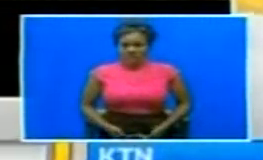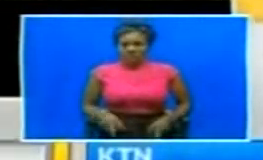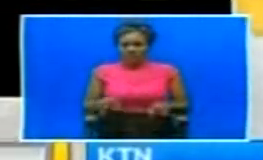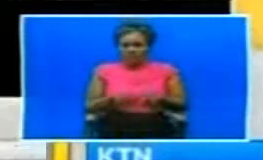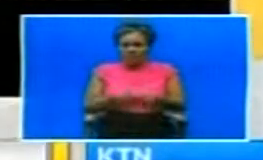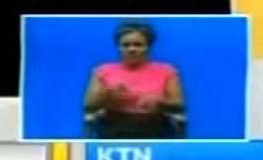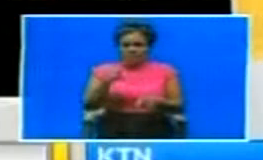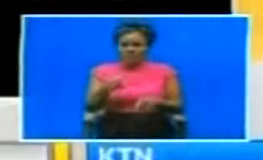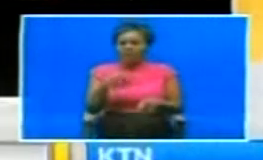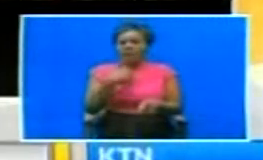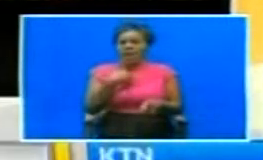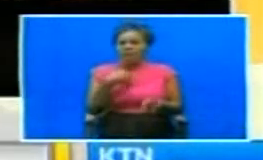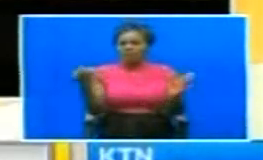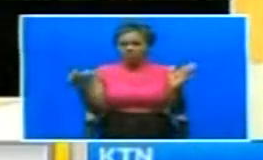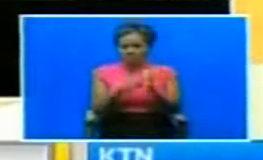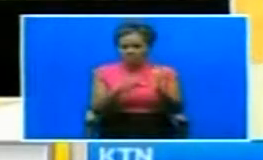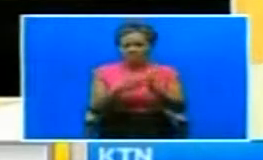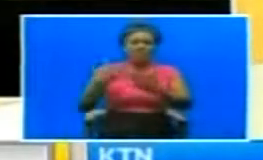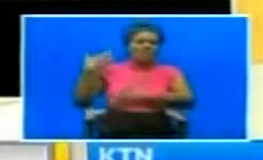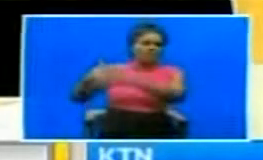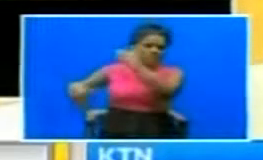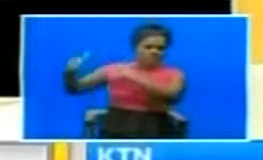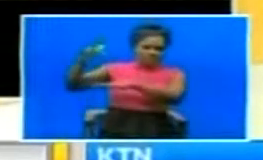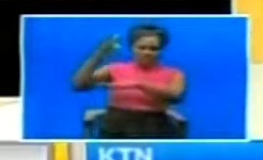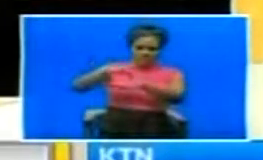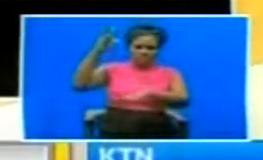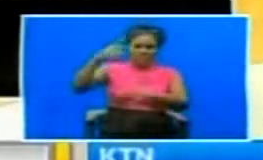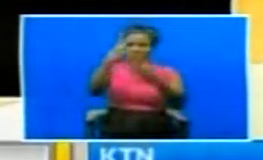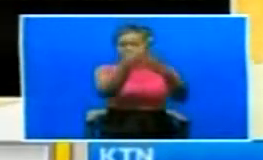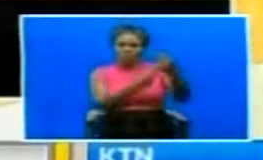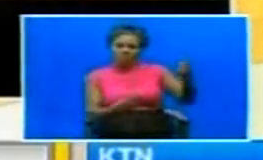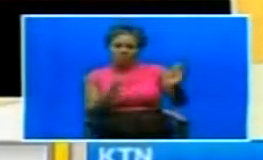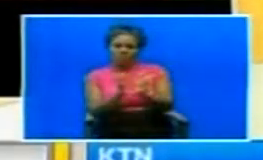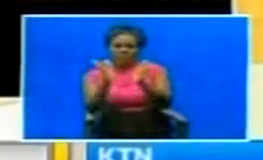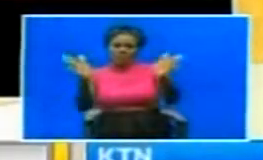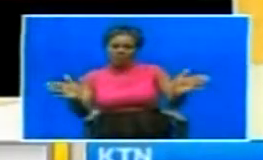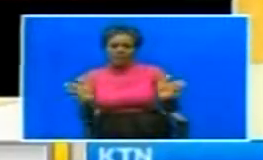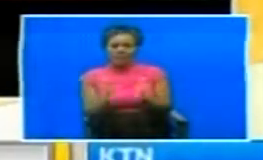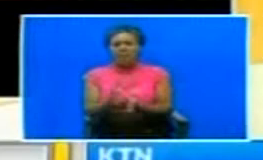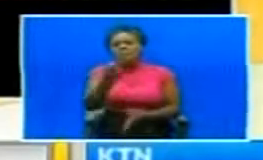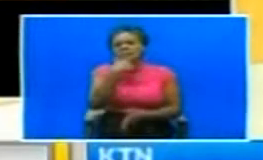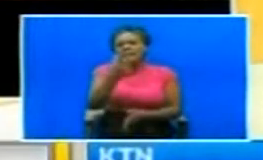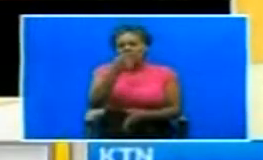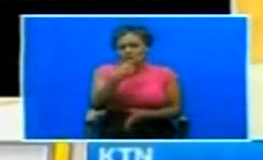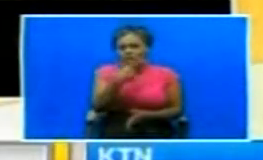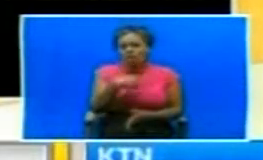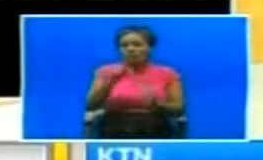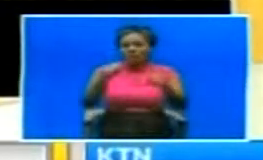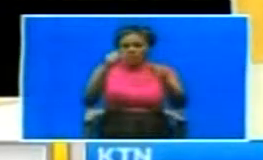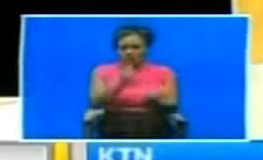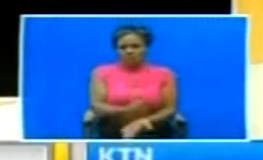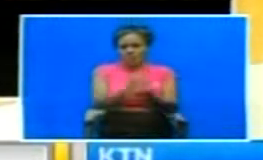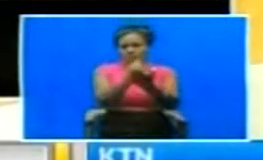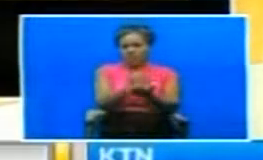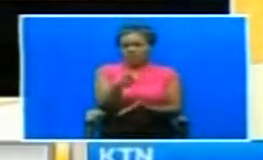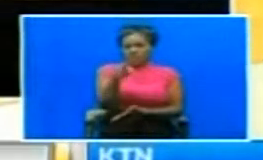unborn baby to the same problem. So history, sensitization of both the public and the medical personnel so that you can intervene. That